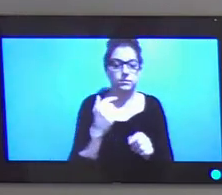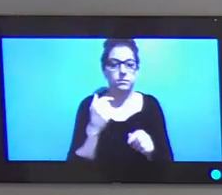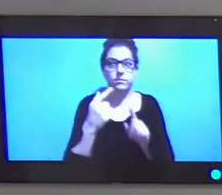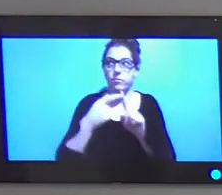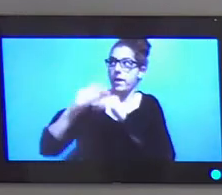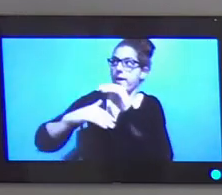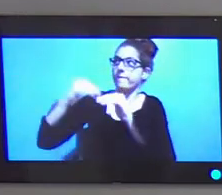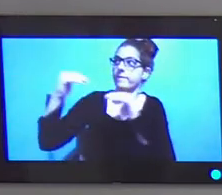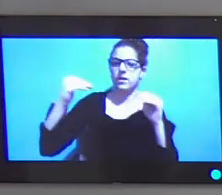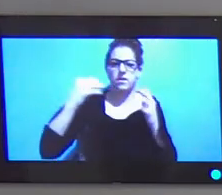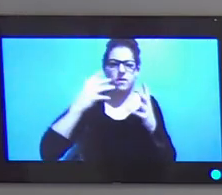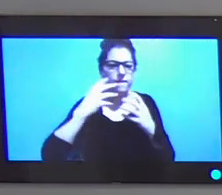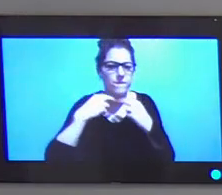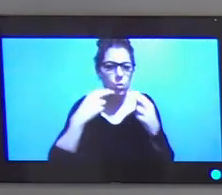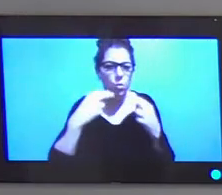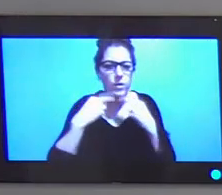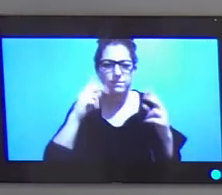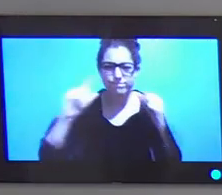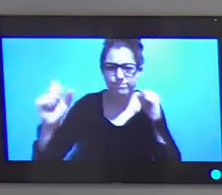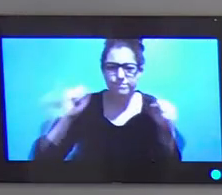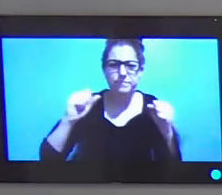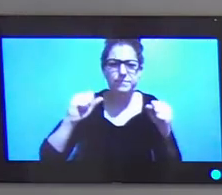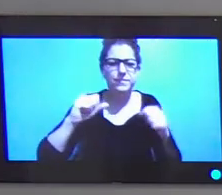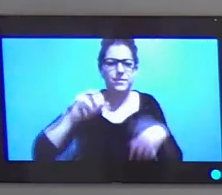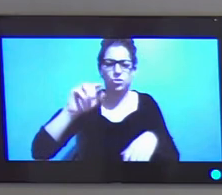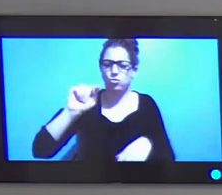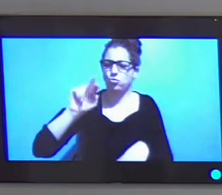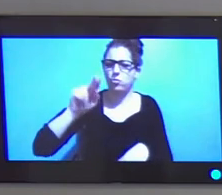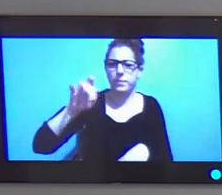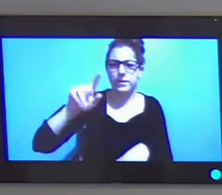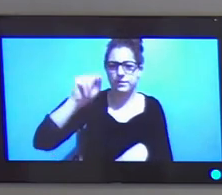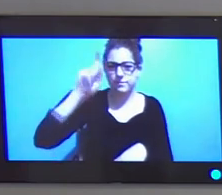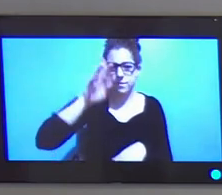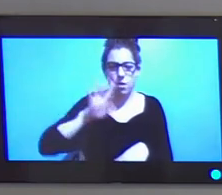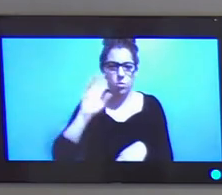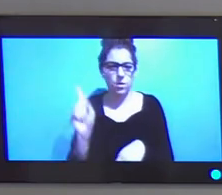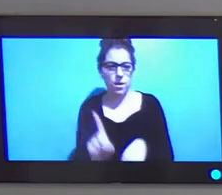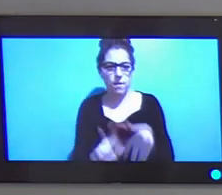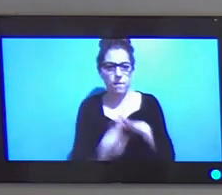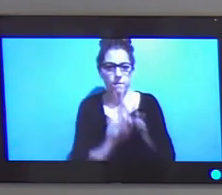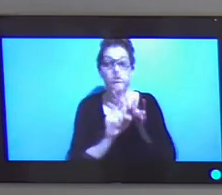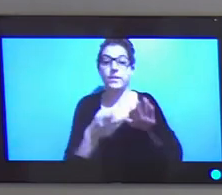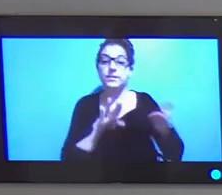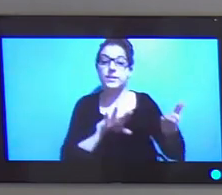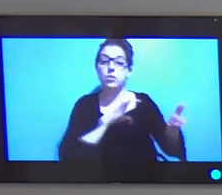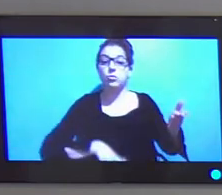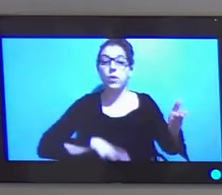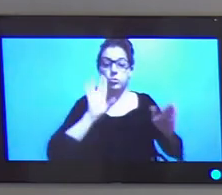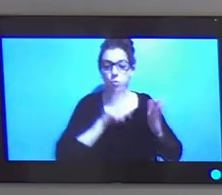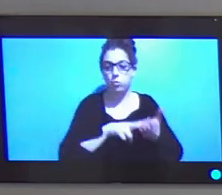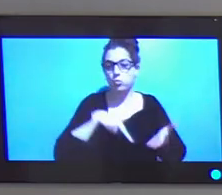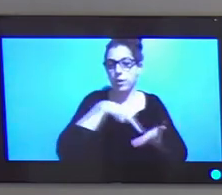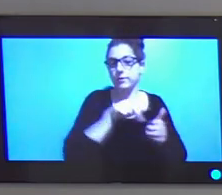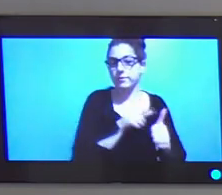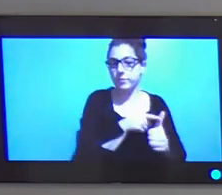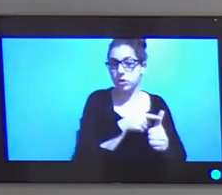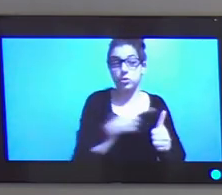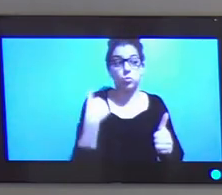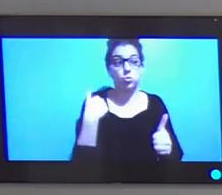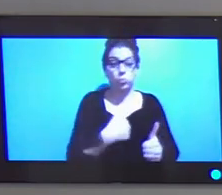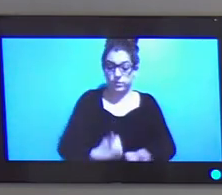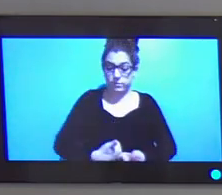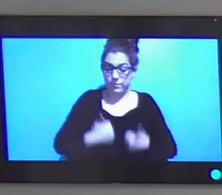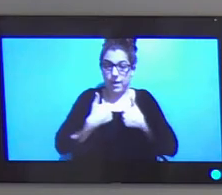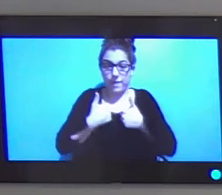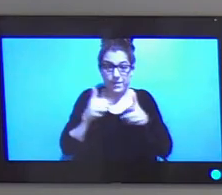of an archangel, and with the sound of the trumpet of God. And the dead in Christ will rise first. Then we who are alive, who are left, will be